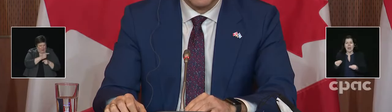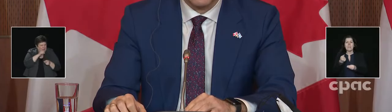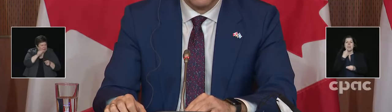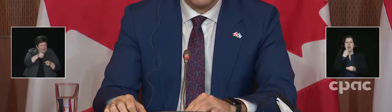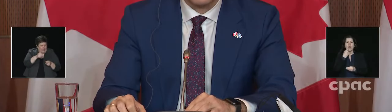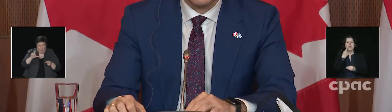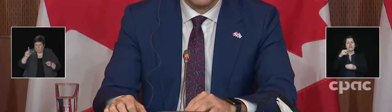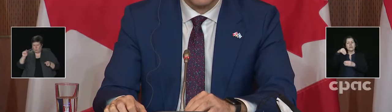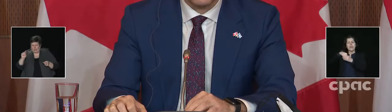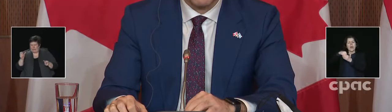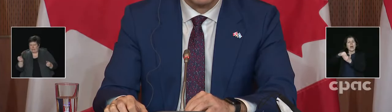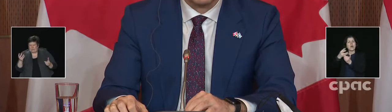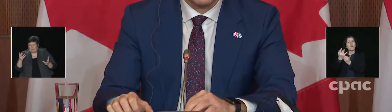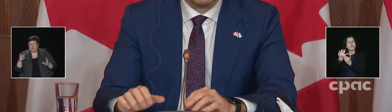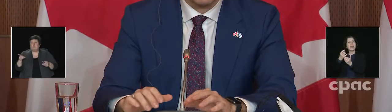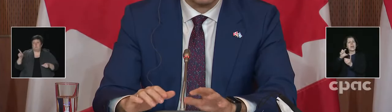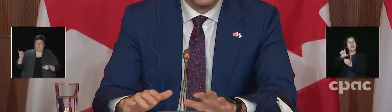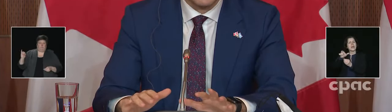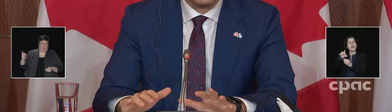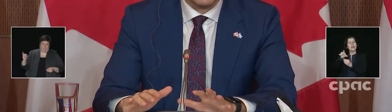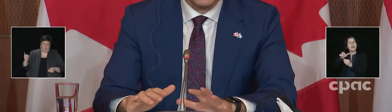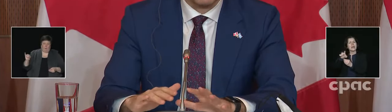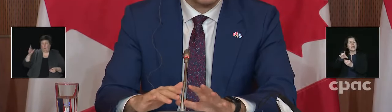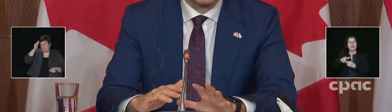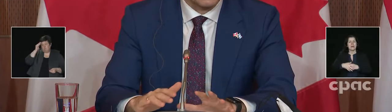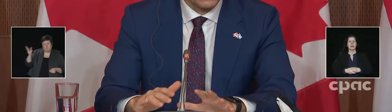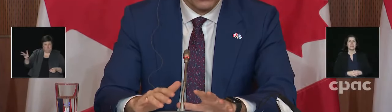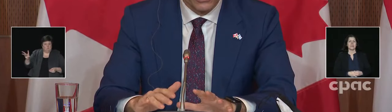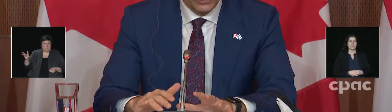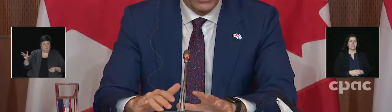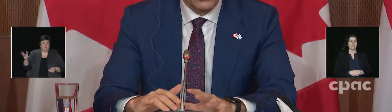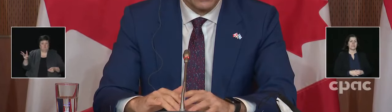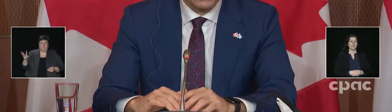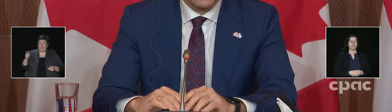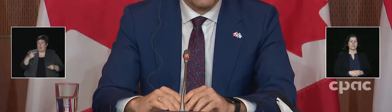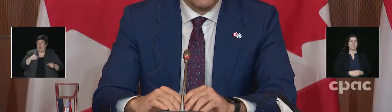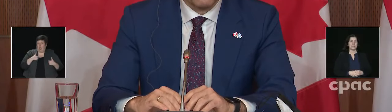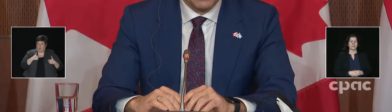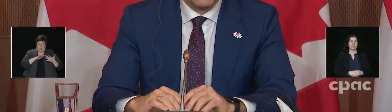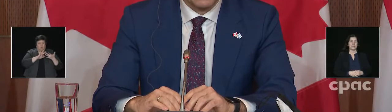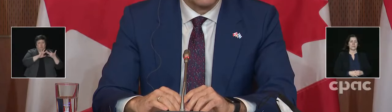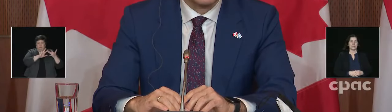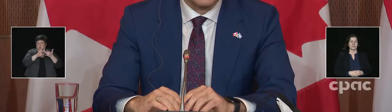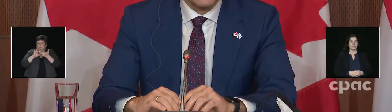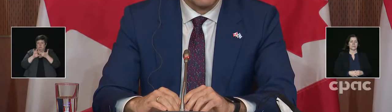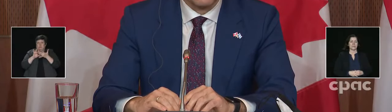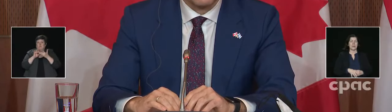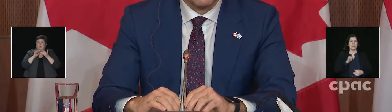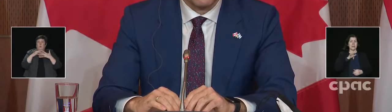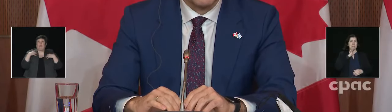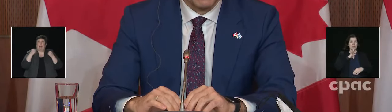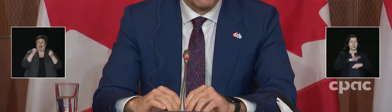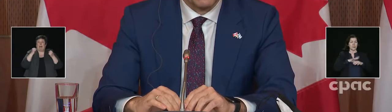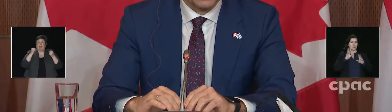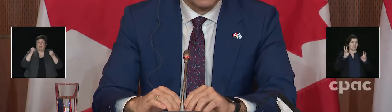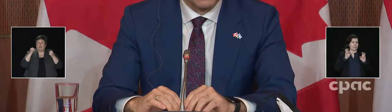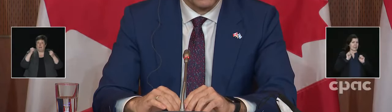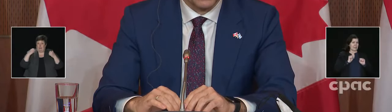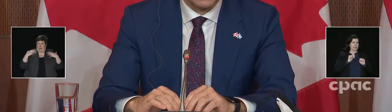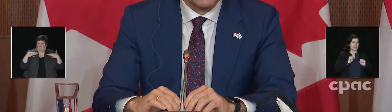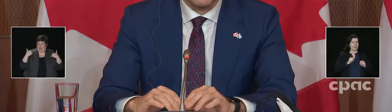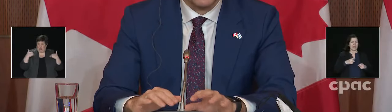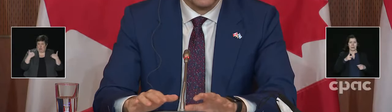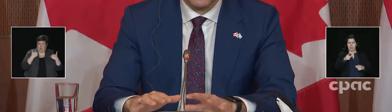Thank you again. On capacity, I would also add that I'm in constant touch with my colleagues, health ministers across provinces